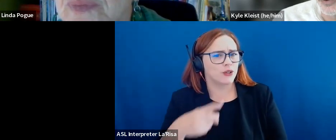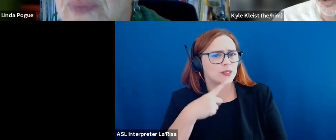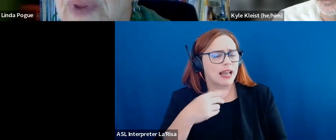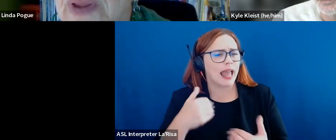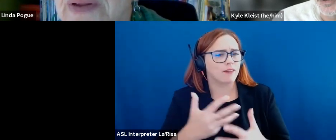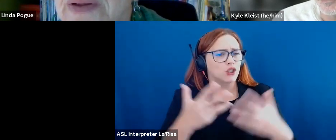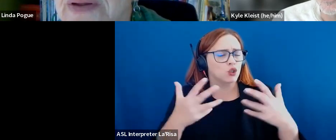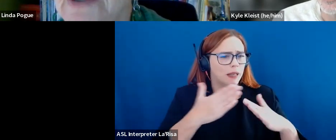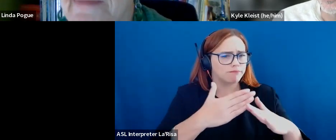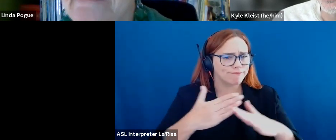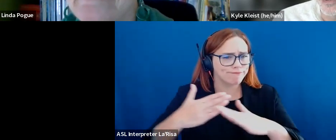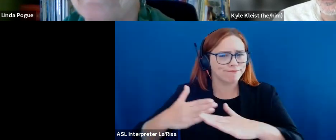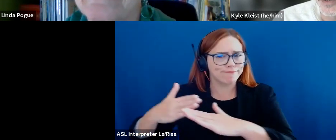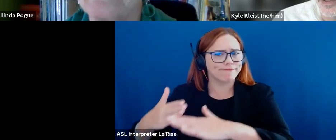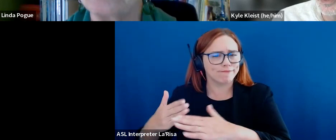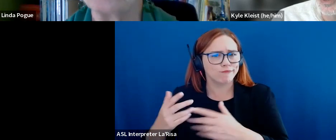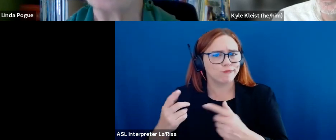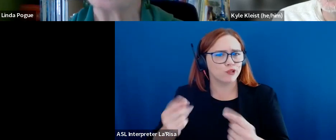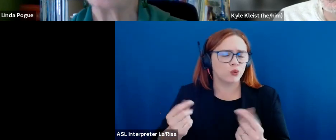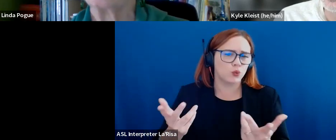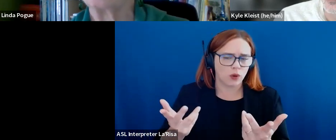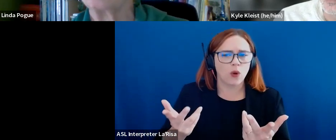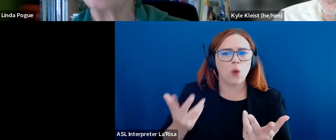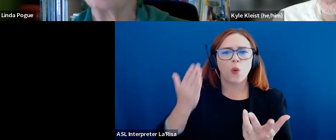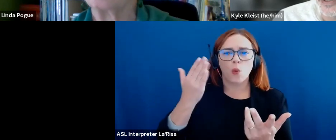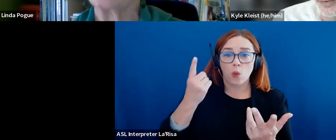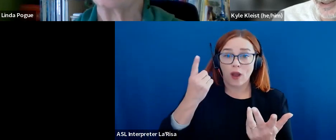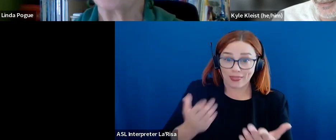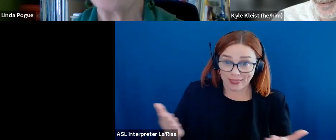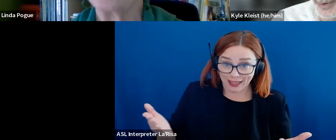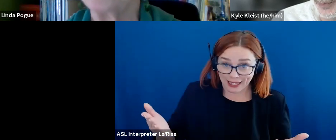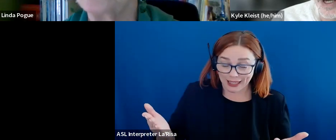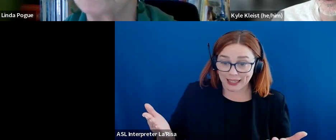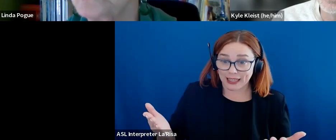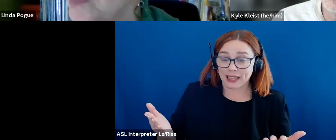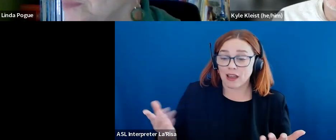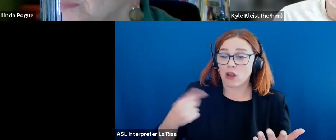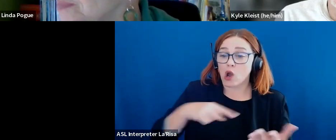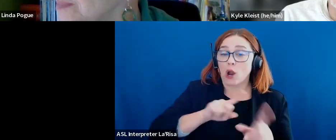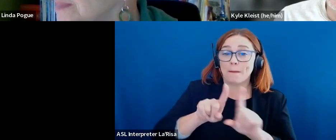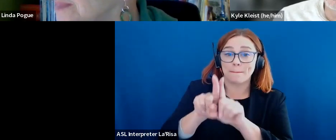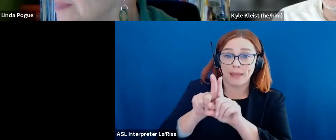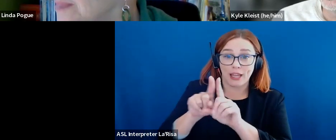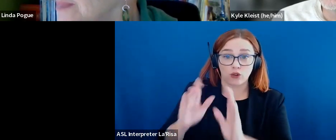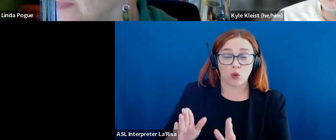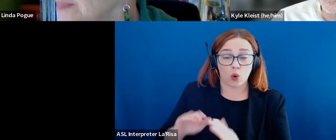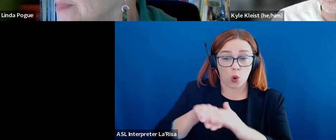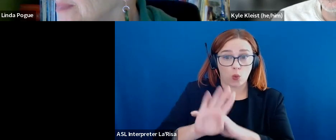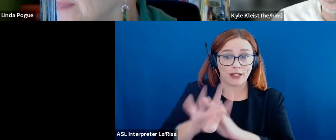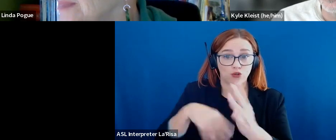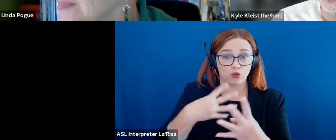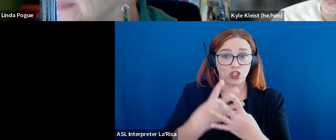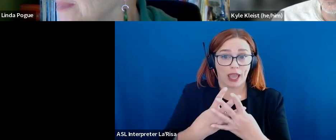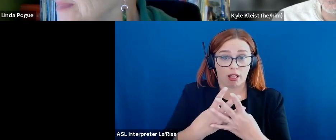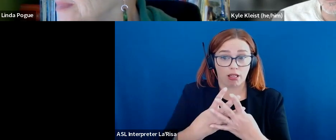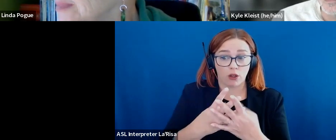reentry program, and part of our things was mentoring. Our mentors would go into the jail to meet with people. Well, let me tell you, the hoops that they had to